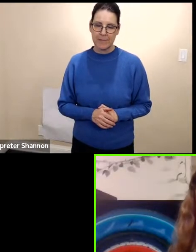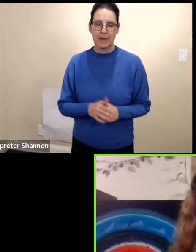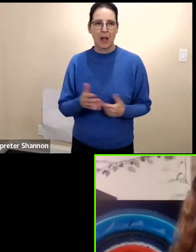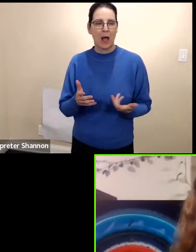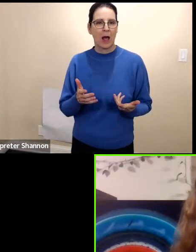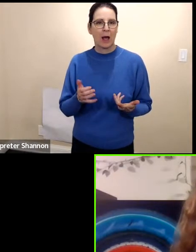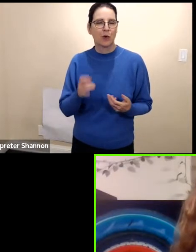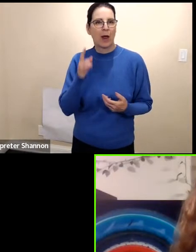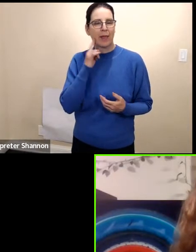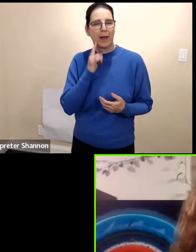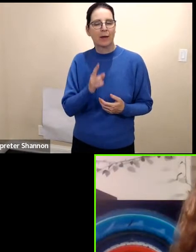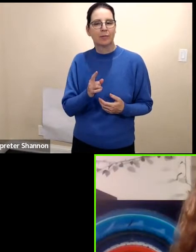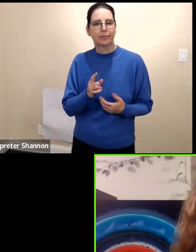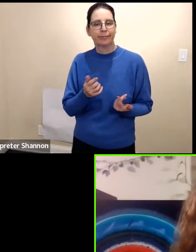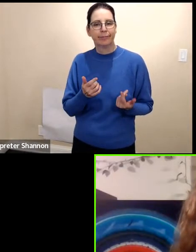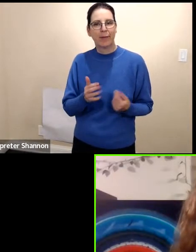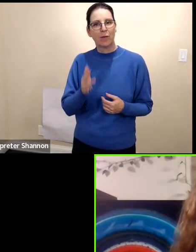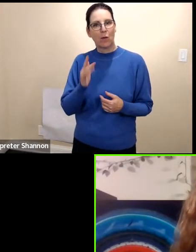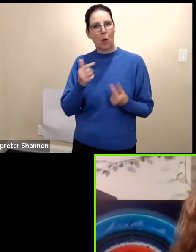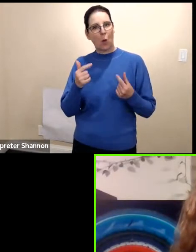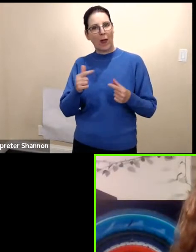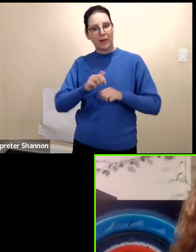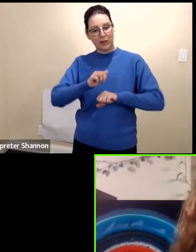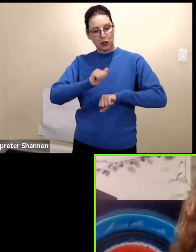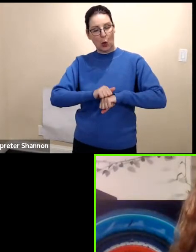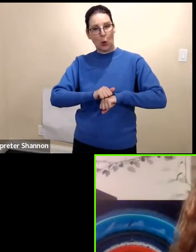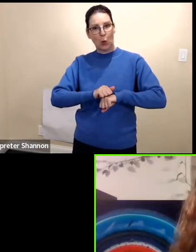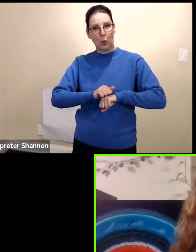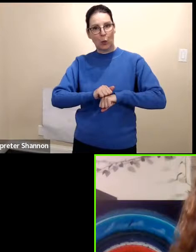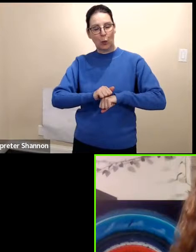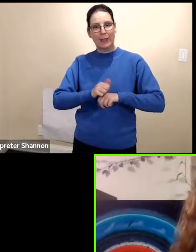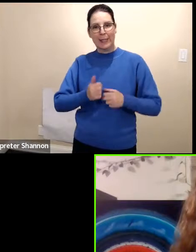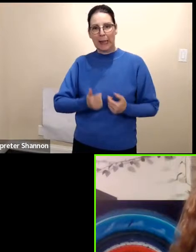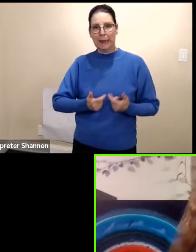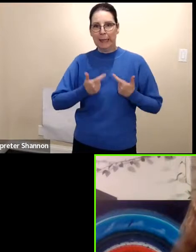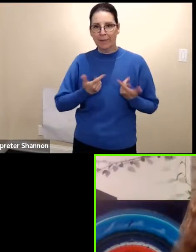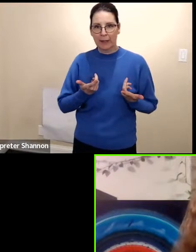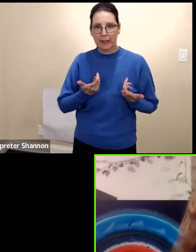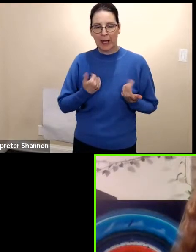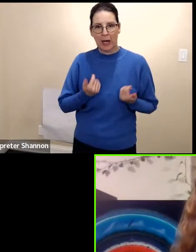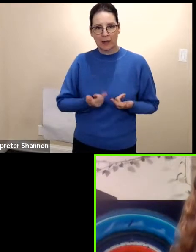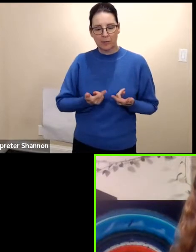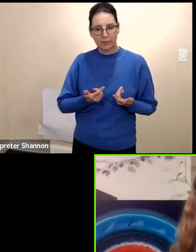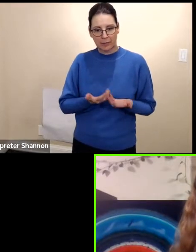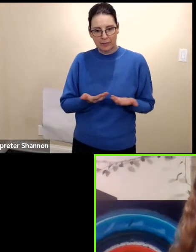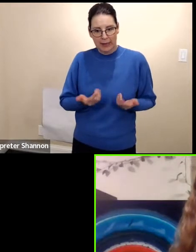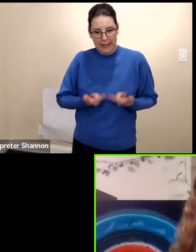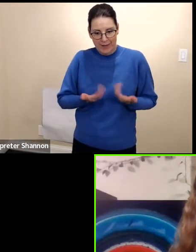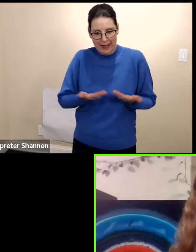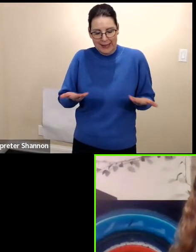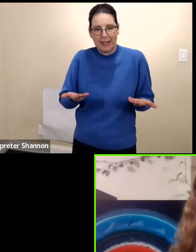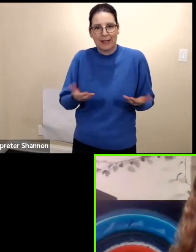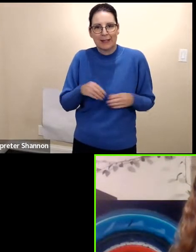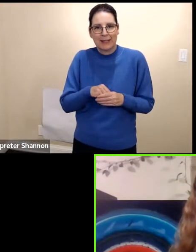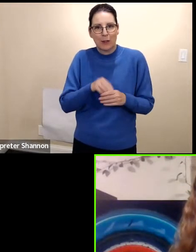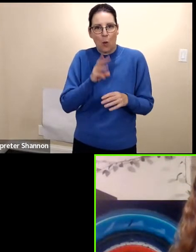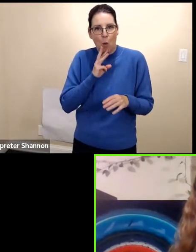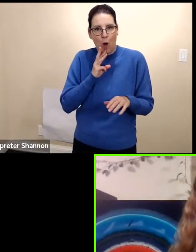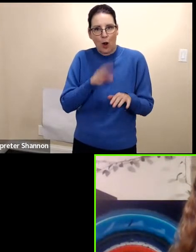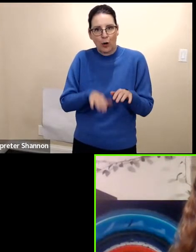still alive with um actual organisms in in this shallow sea bed